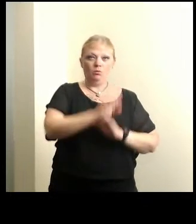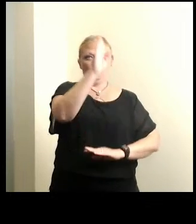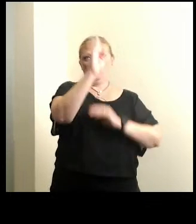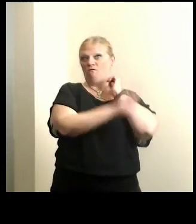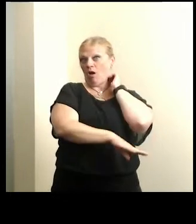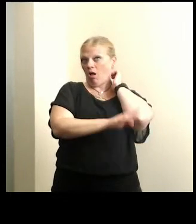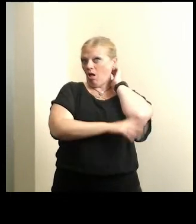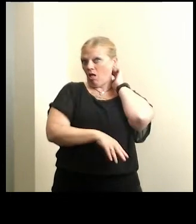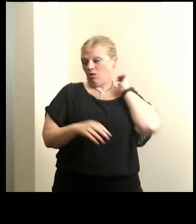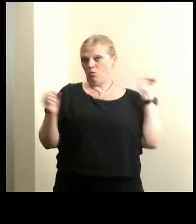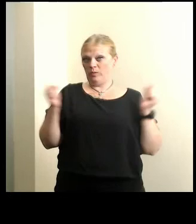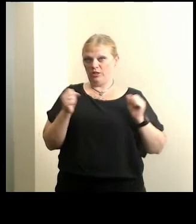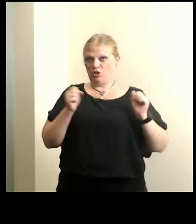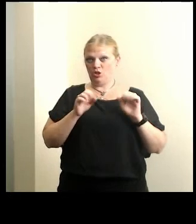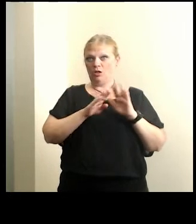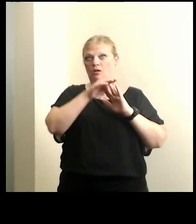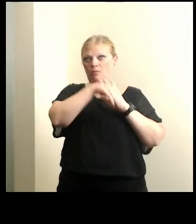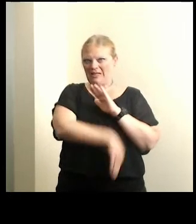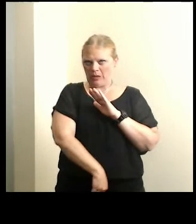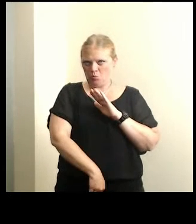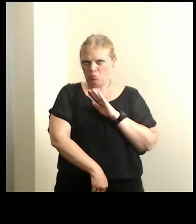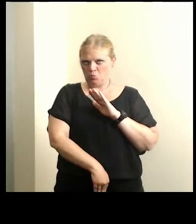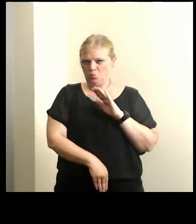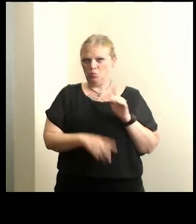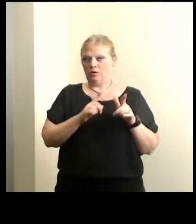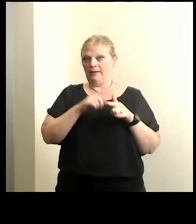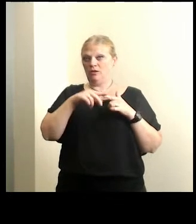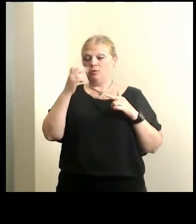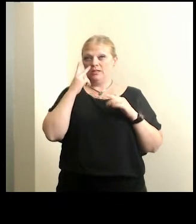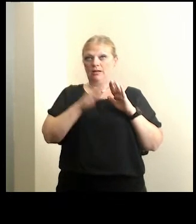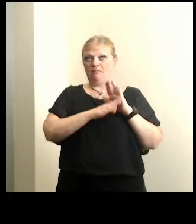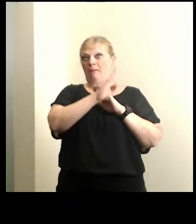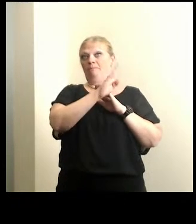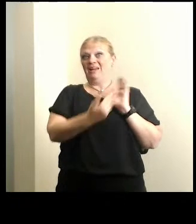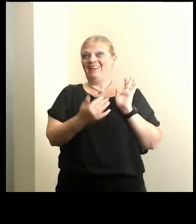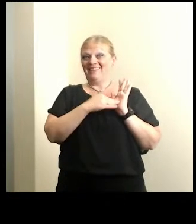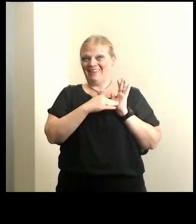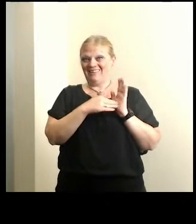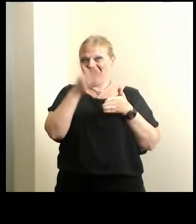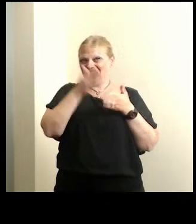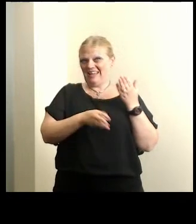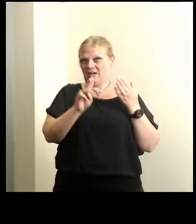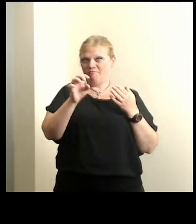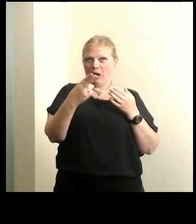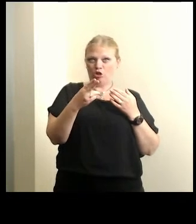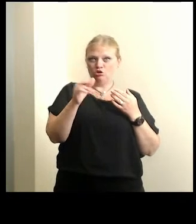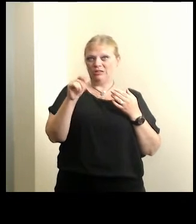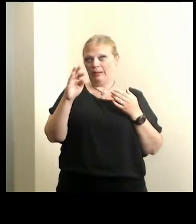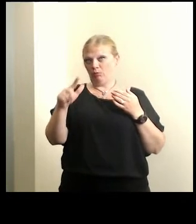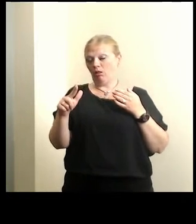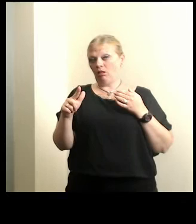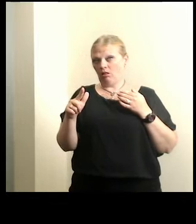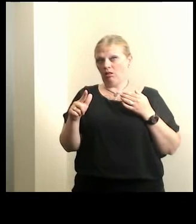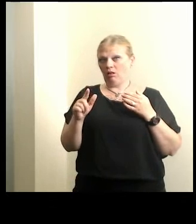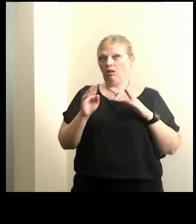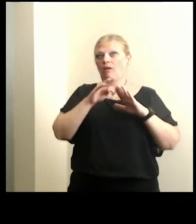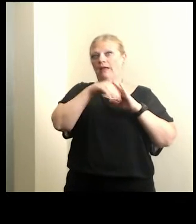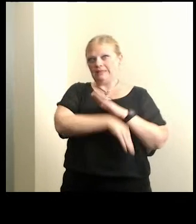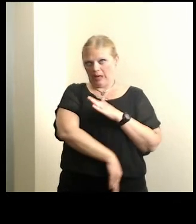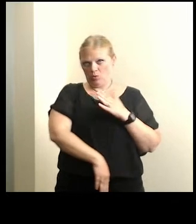fall and winter. Then it went down. Then you see the increase again at the end of March and April, and then it went